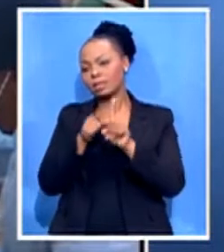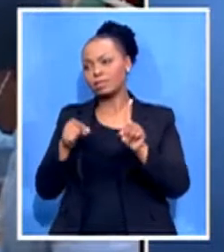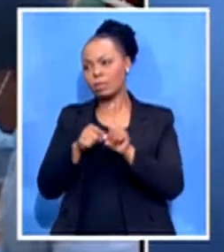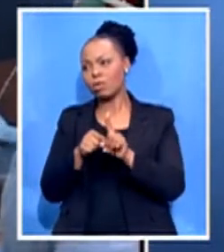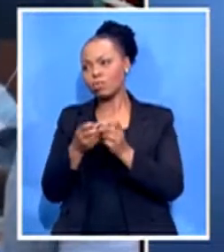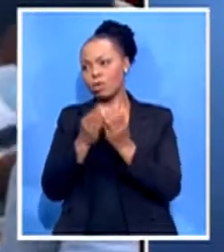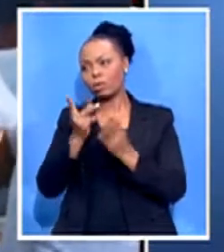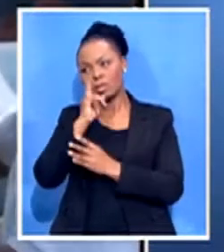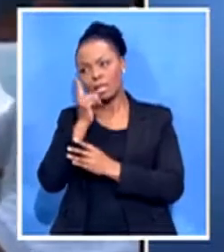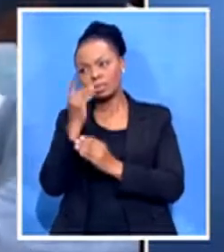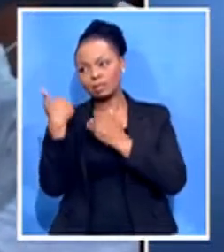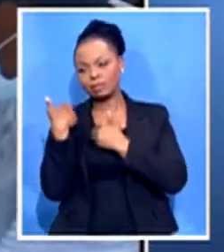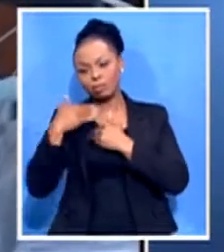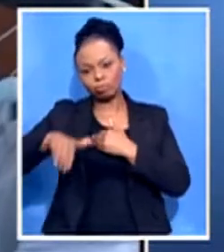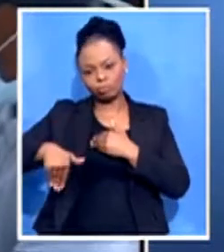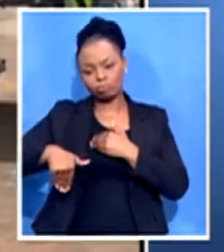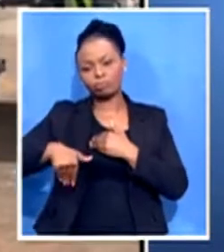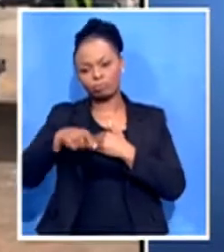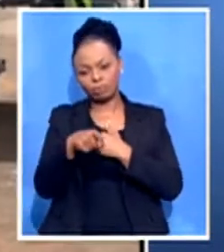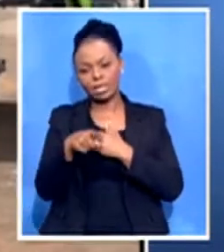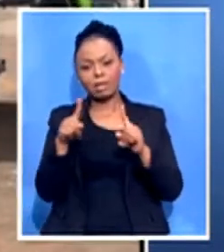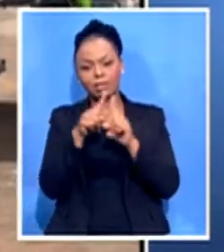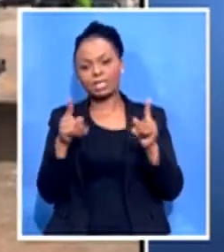are using them they're